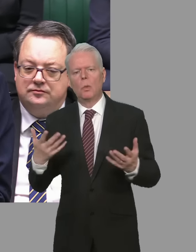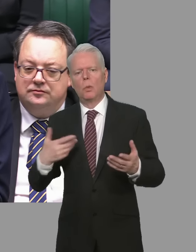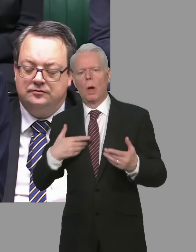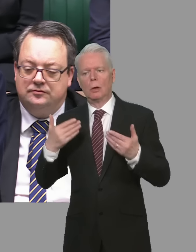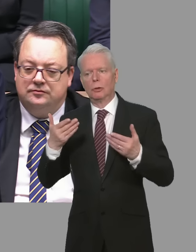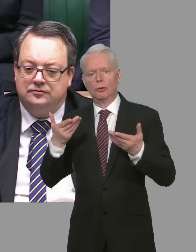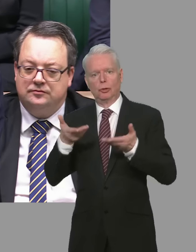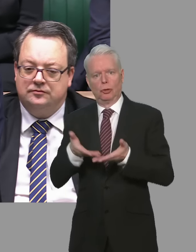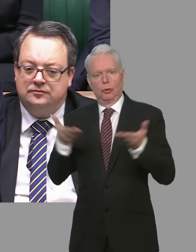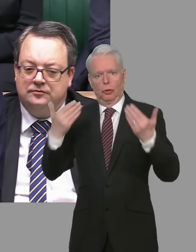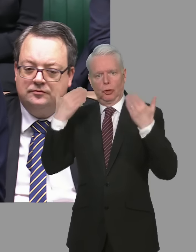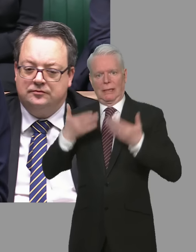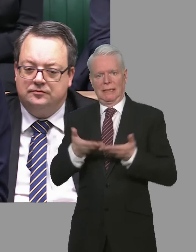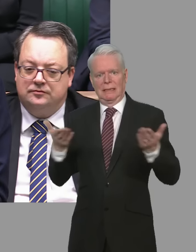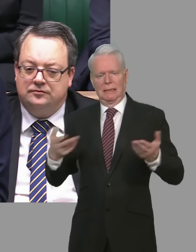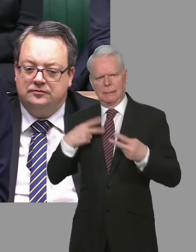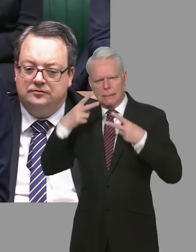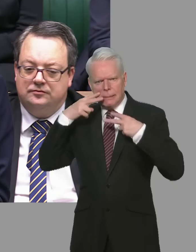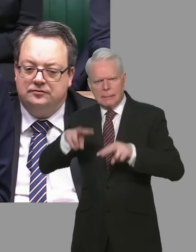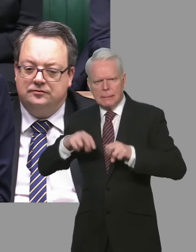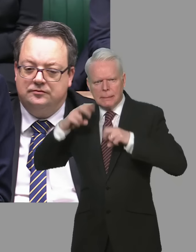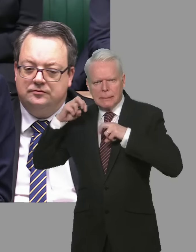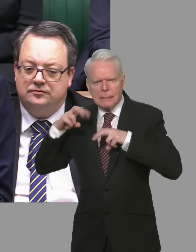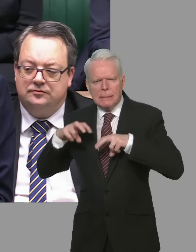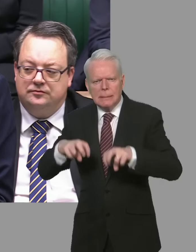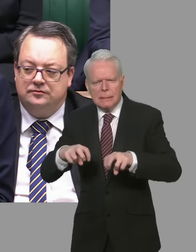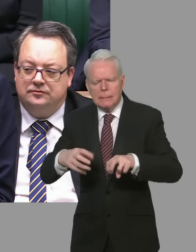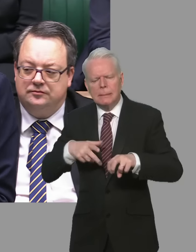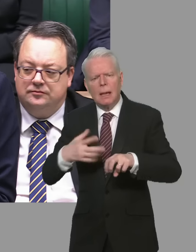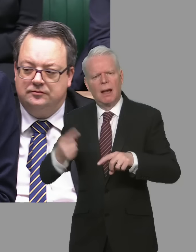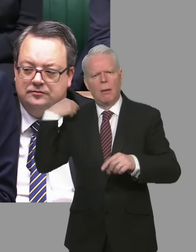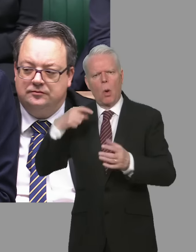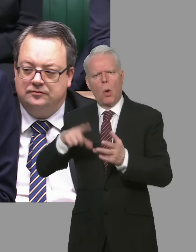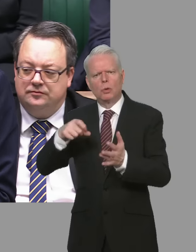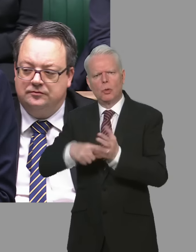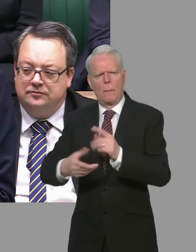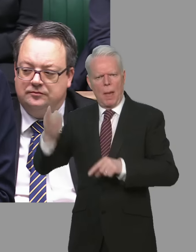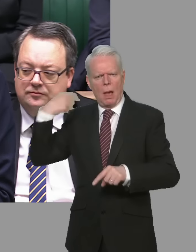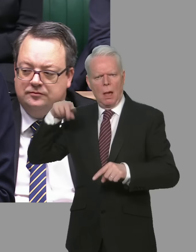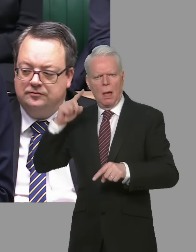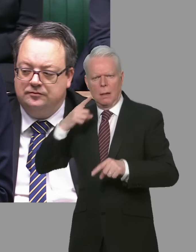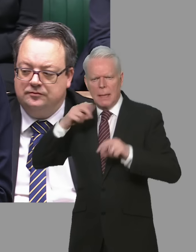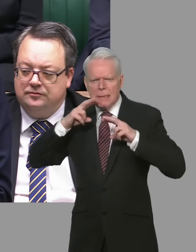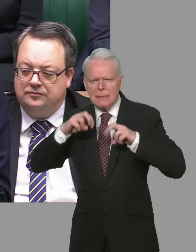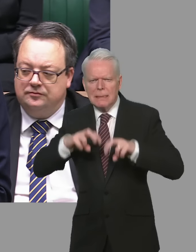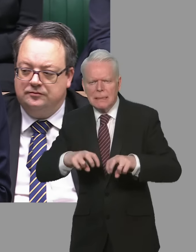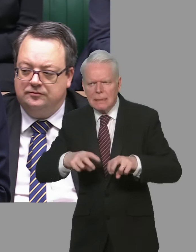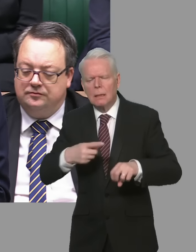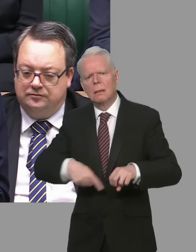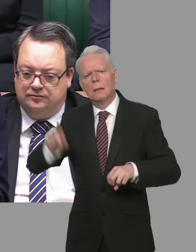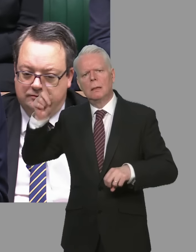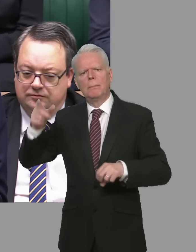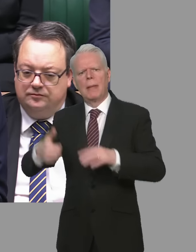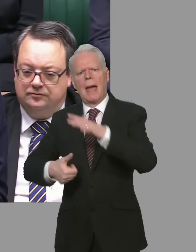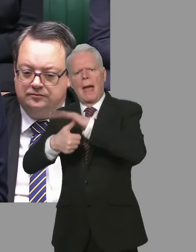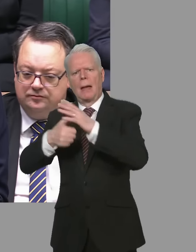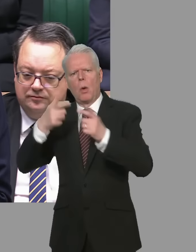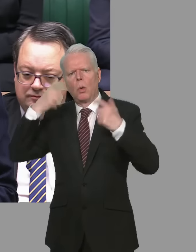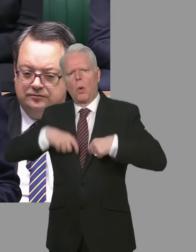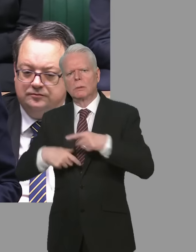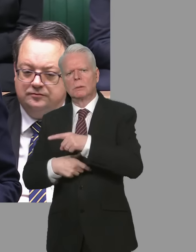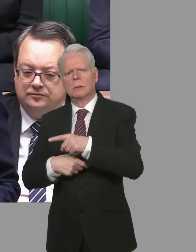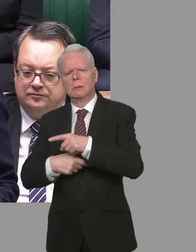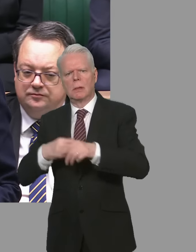judge saying that the case was, and I quote, ludicrous and utterly divorced from reality.